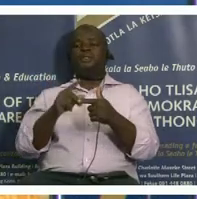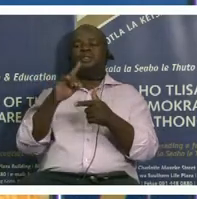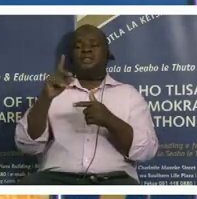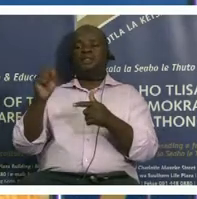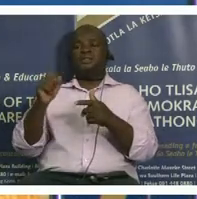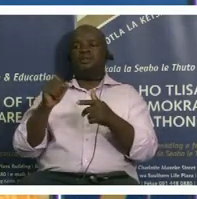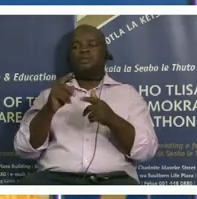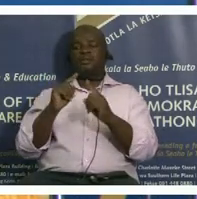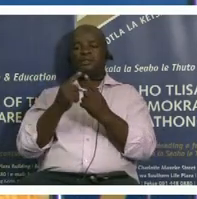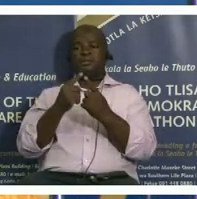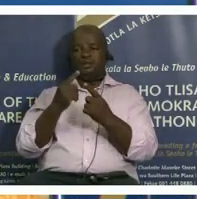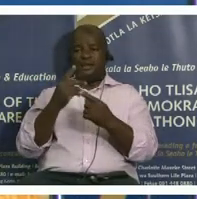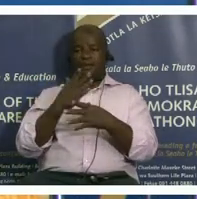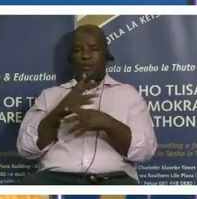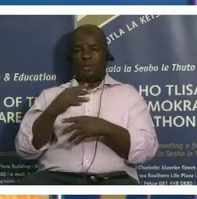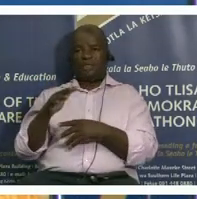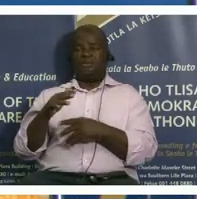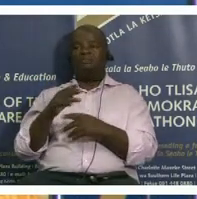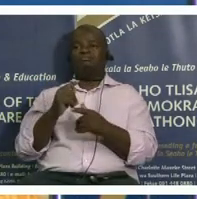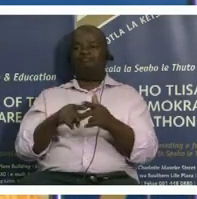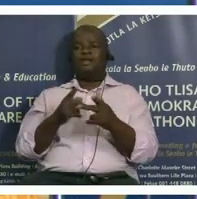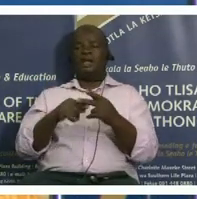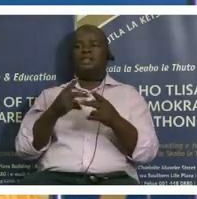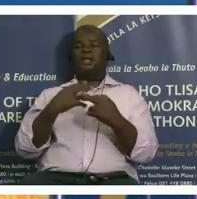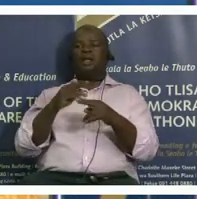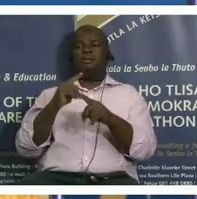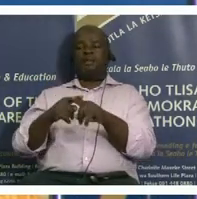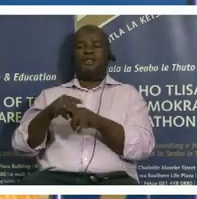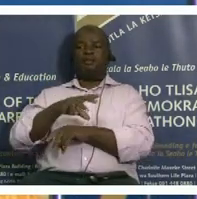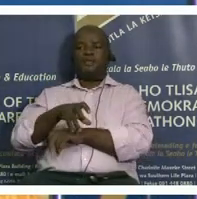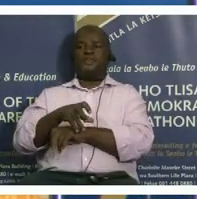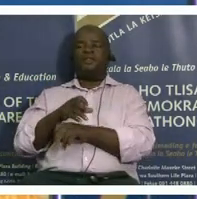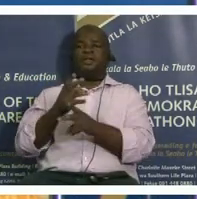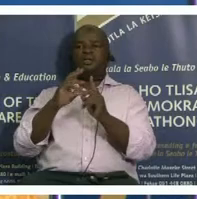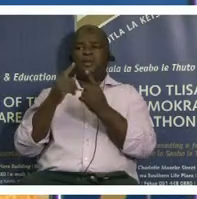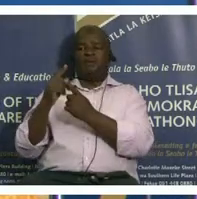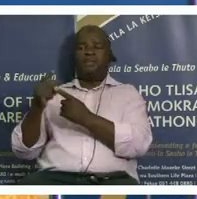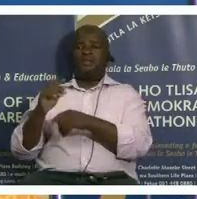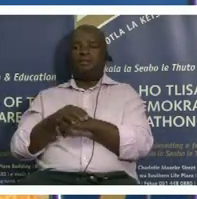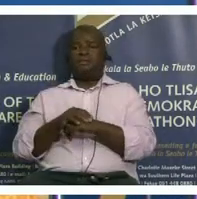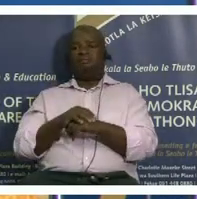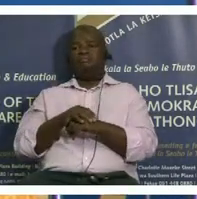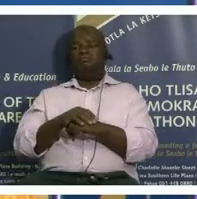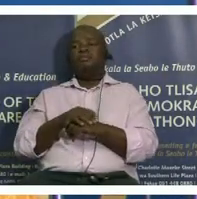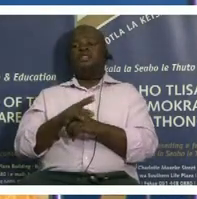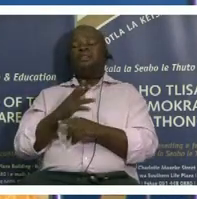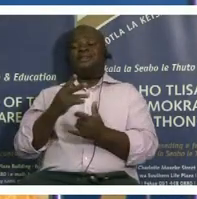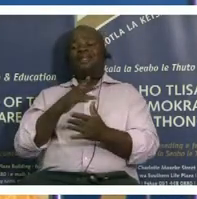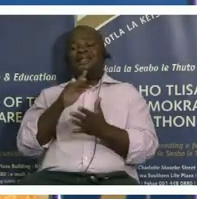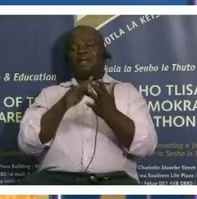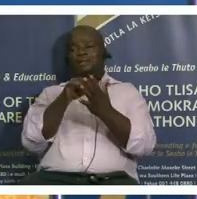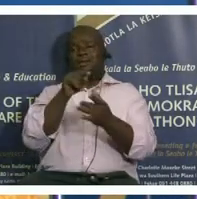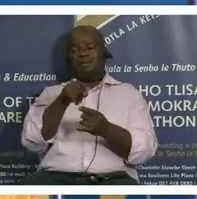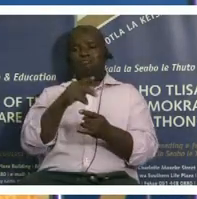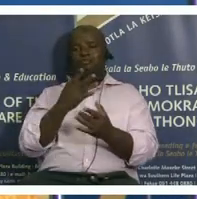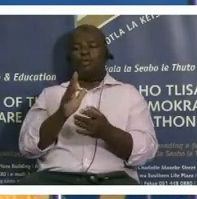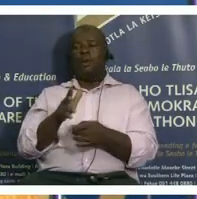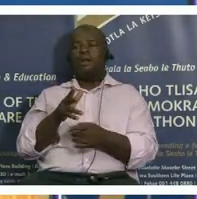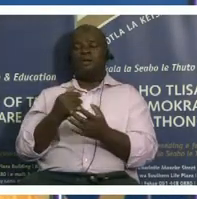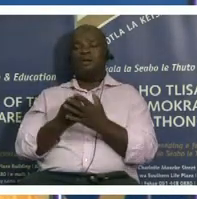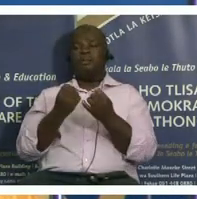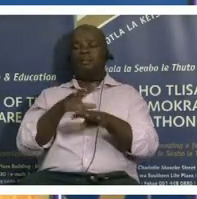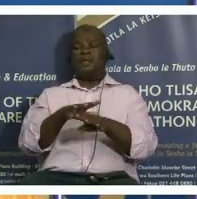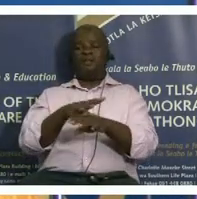and Sanitation, and national and provincial departments. The Command Center will coordinate and implement the